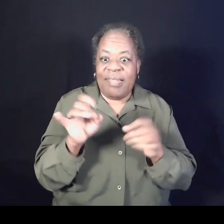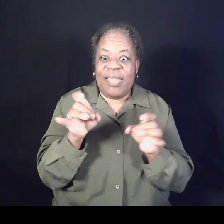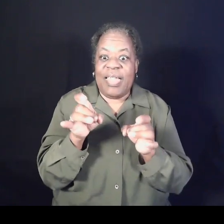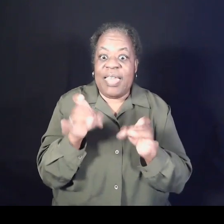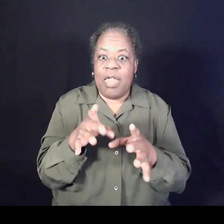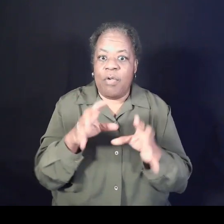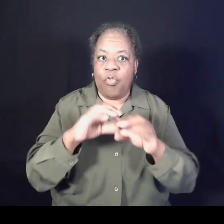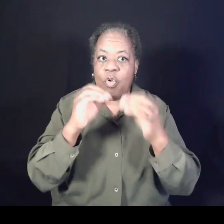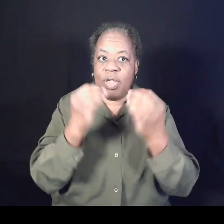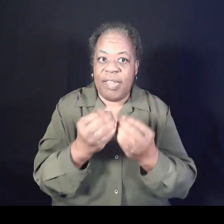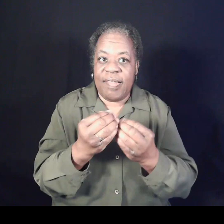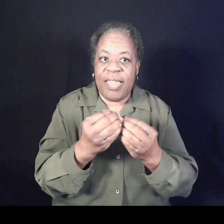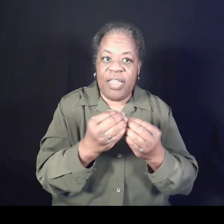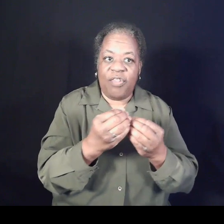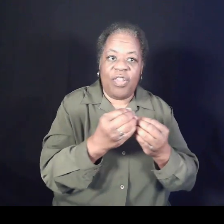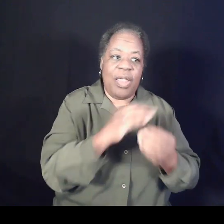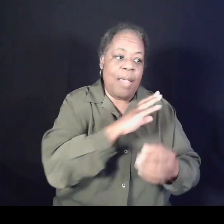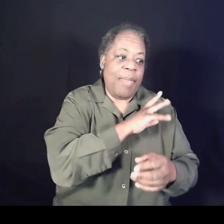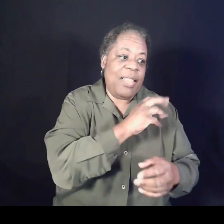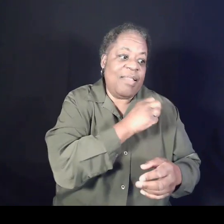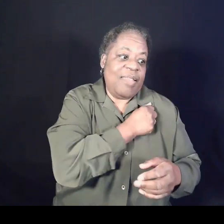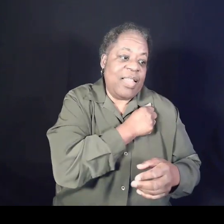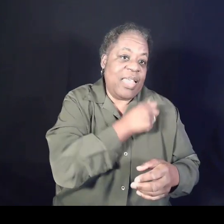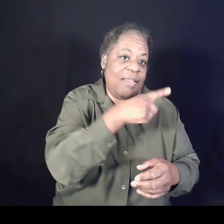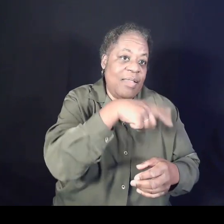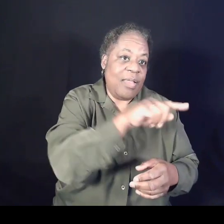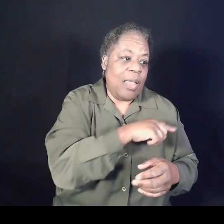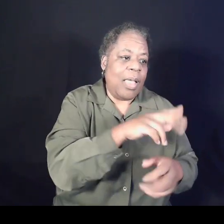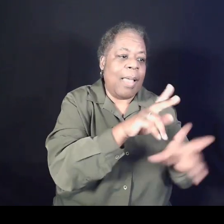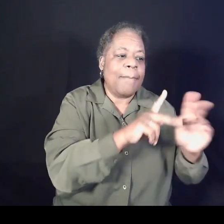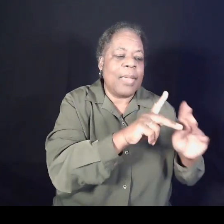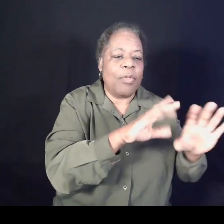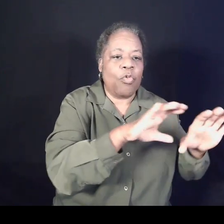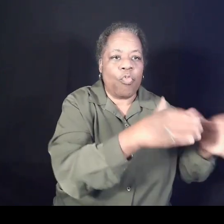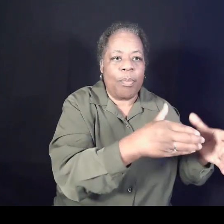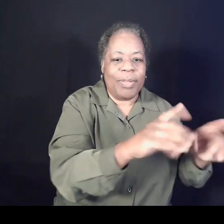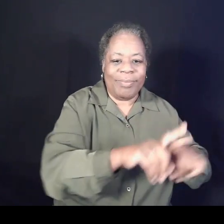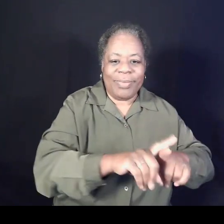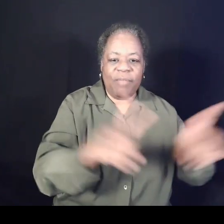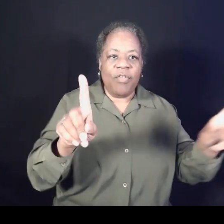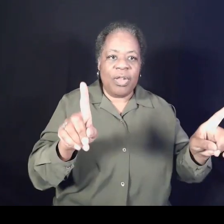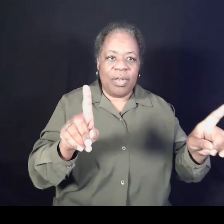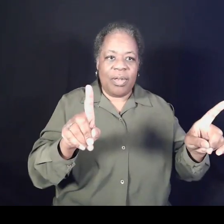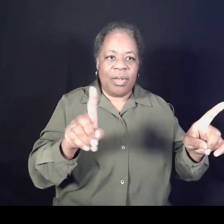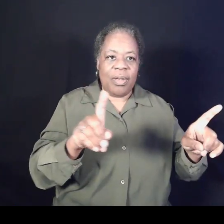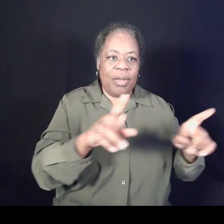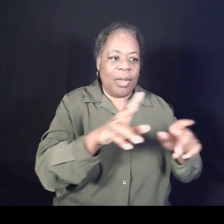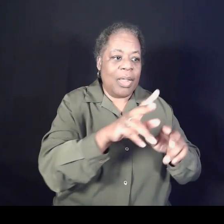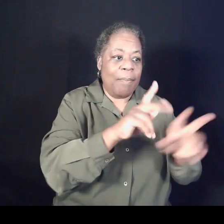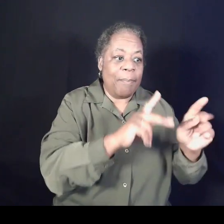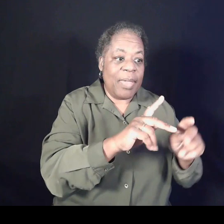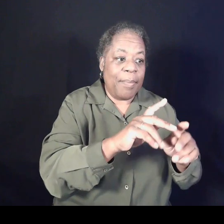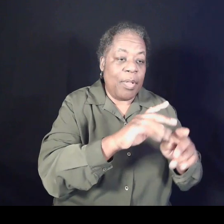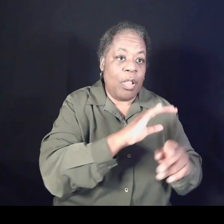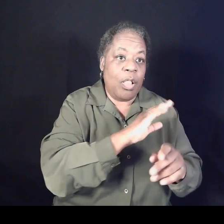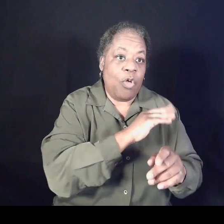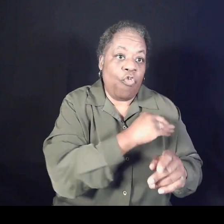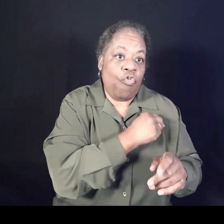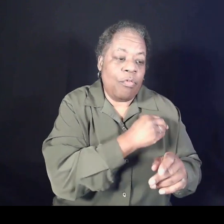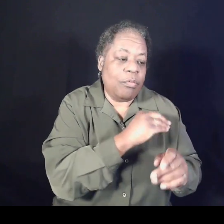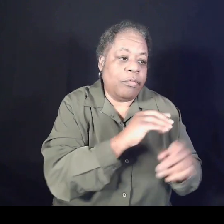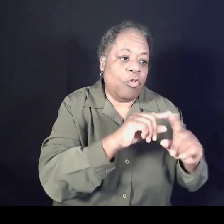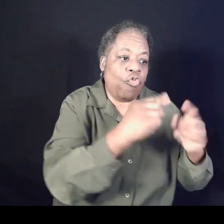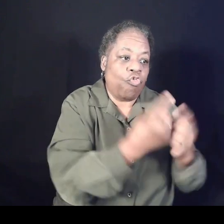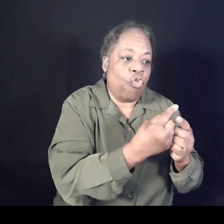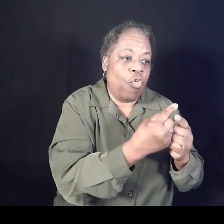period. The Palestinians are a people group. A people group that was forced out of their homes in